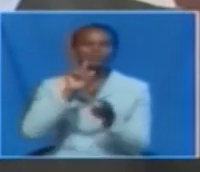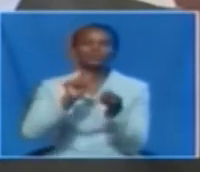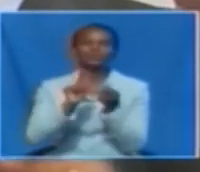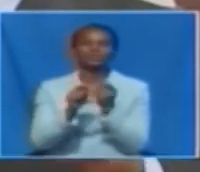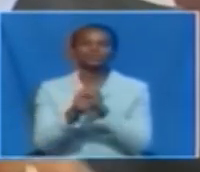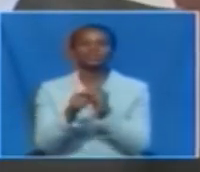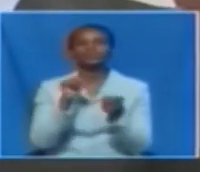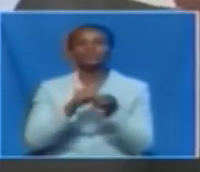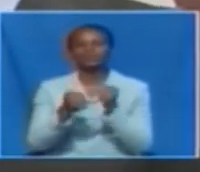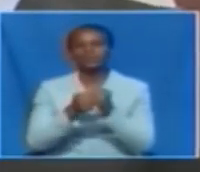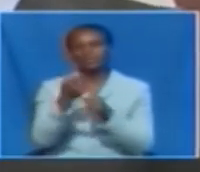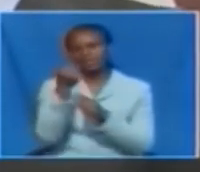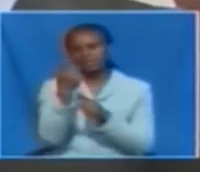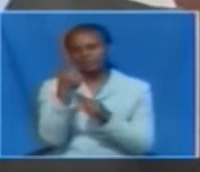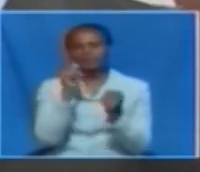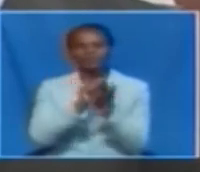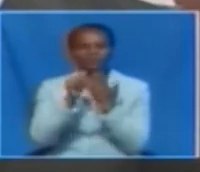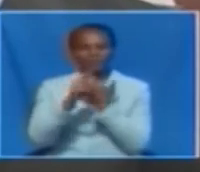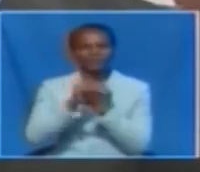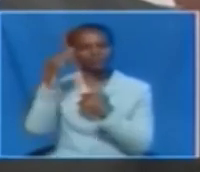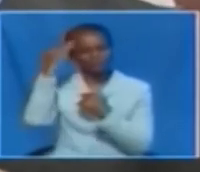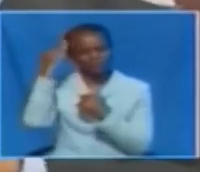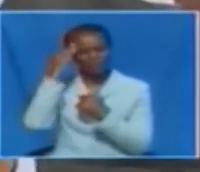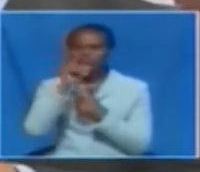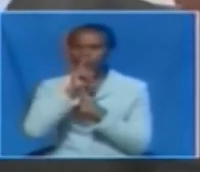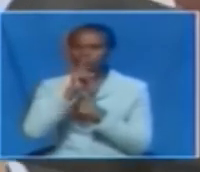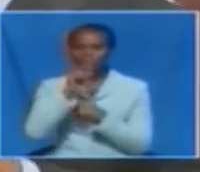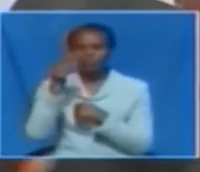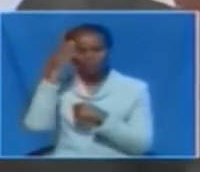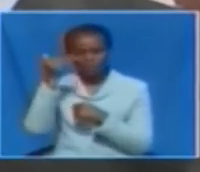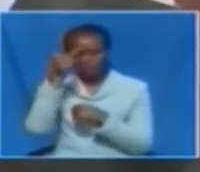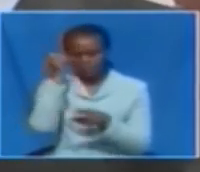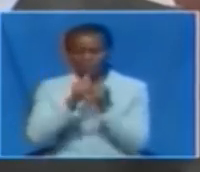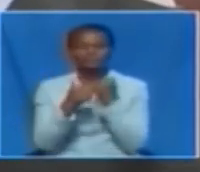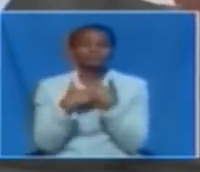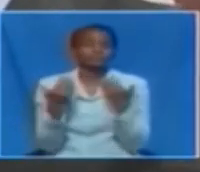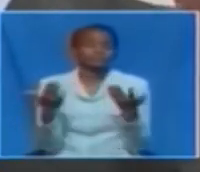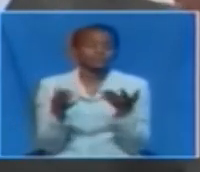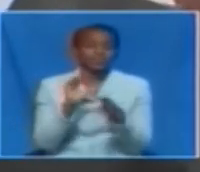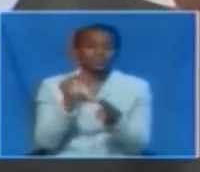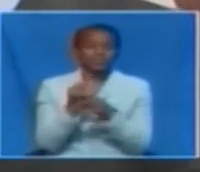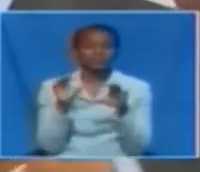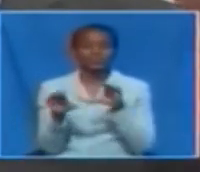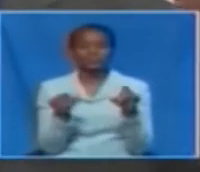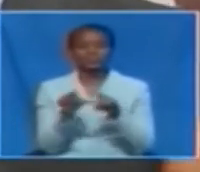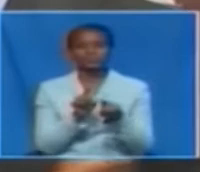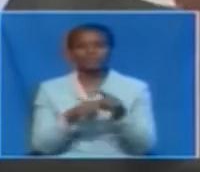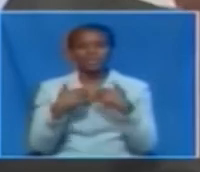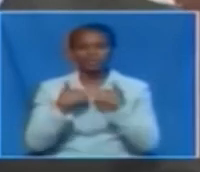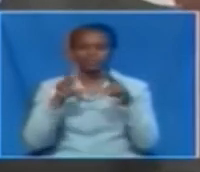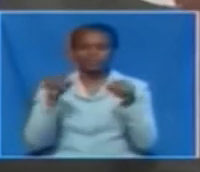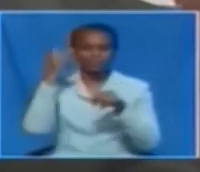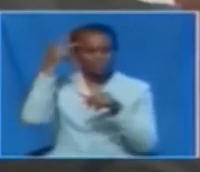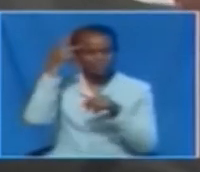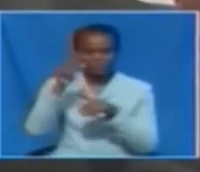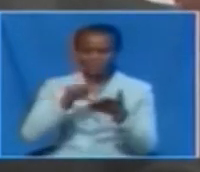fortunes come 11th of August. He knew that. So he wasn't doing that because he had nothing else to say or to do, or there was no other political party he could